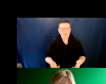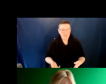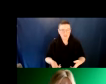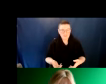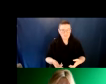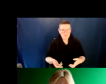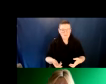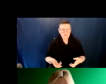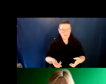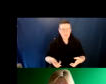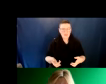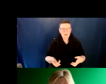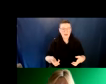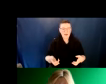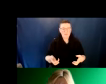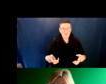deep depression,